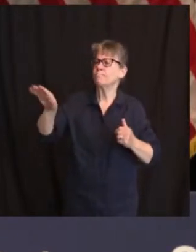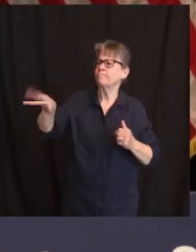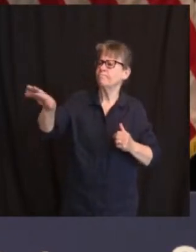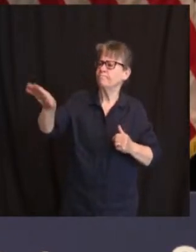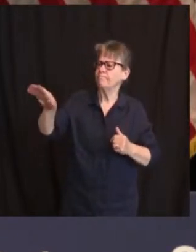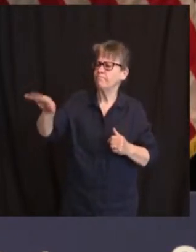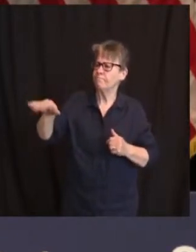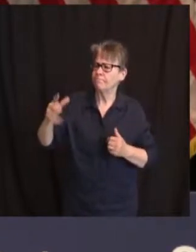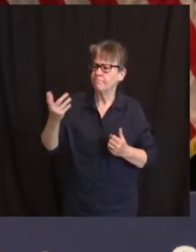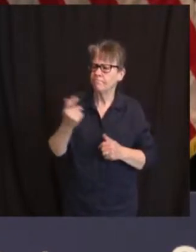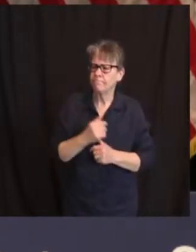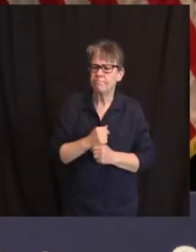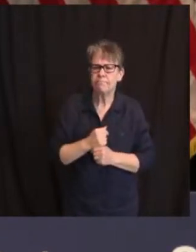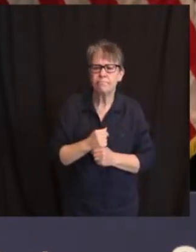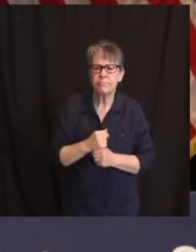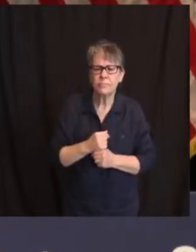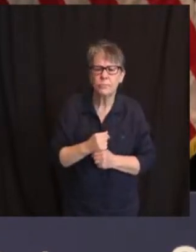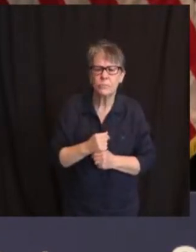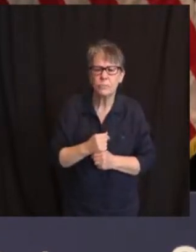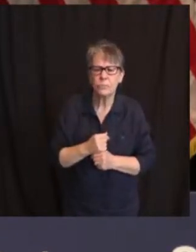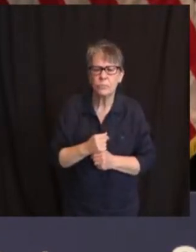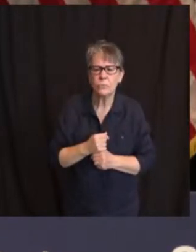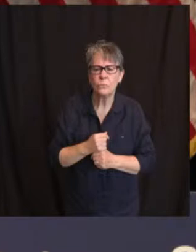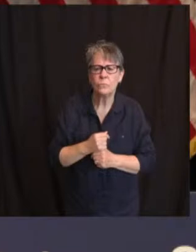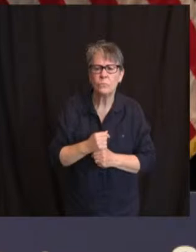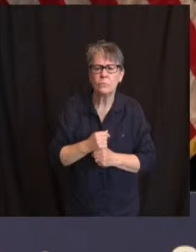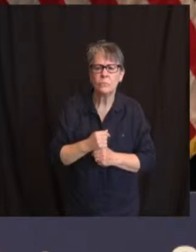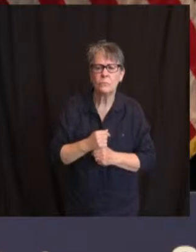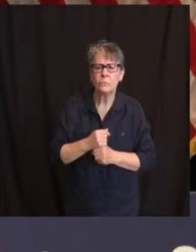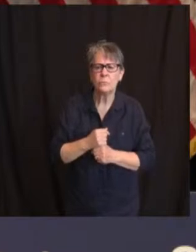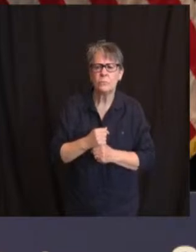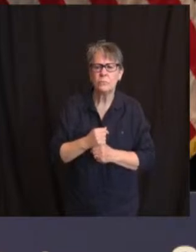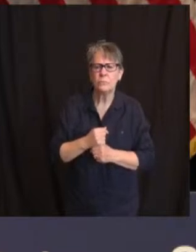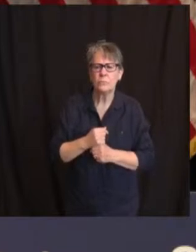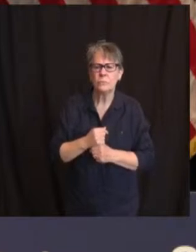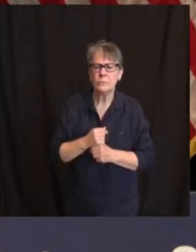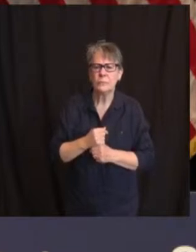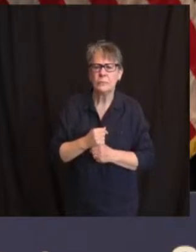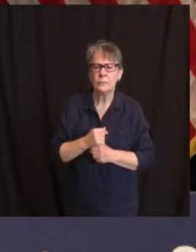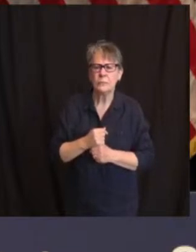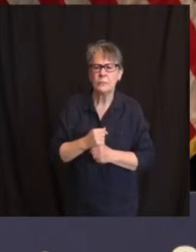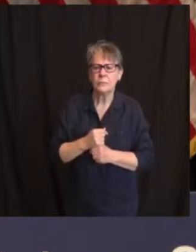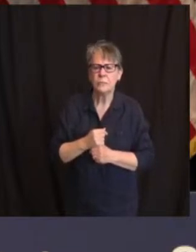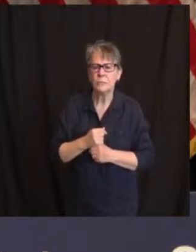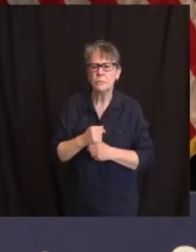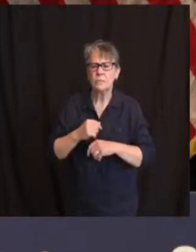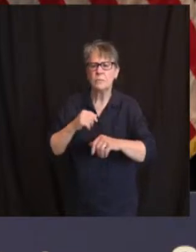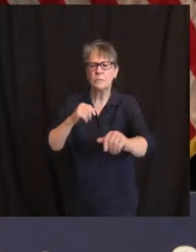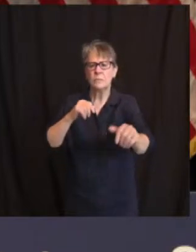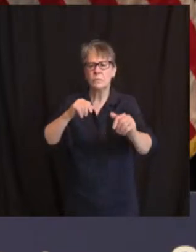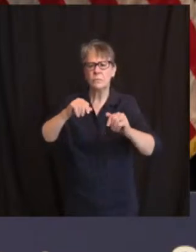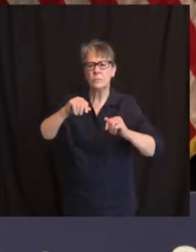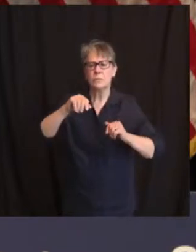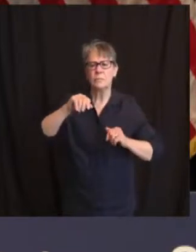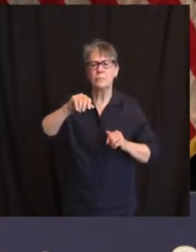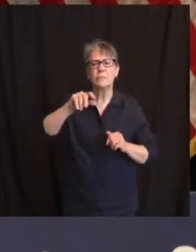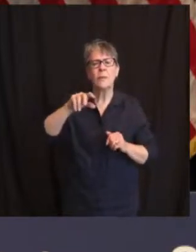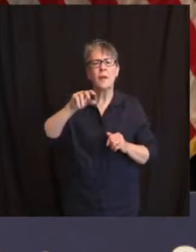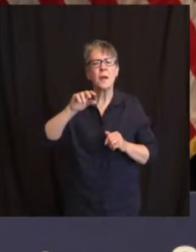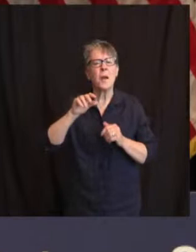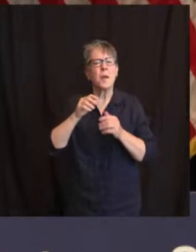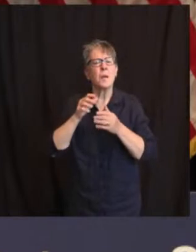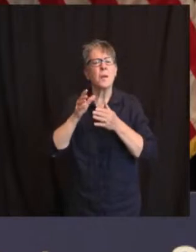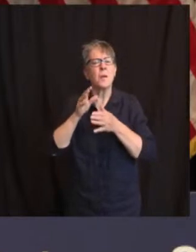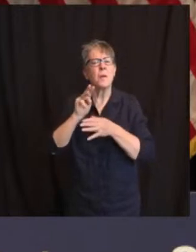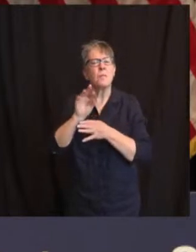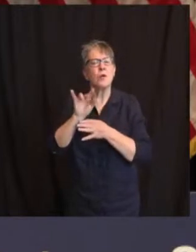Two for you, Governor. Minority Leader John Bramnick has called for public hearings conducted virtually to question health experts and members of